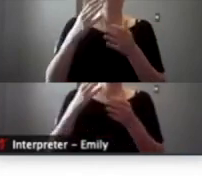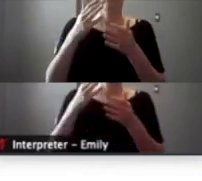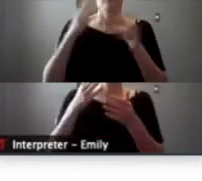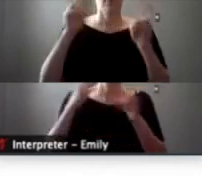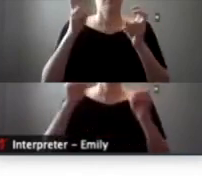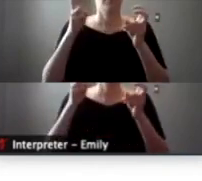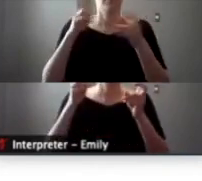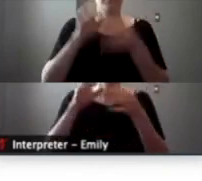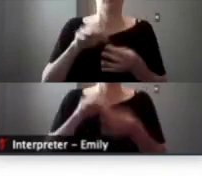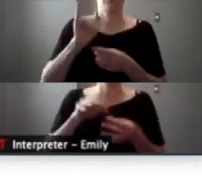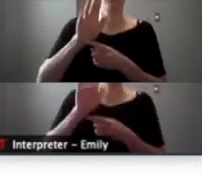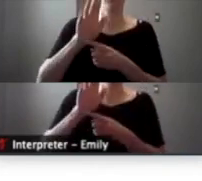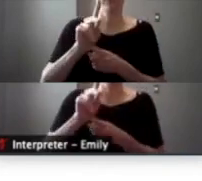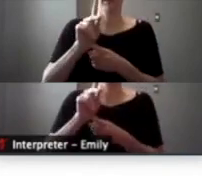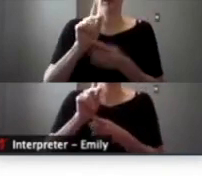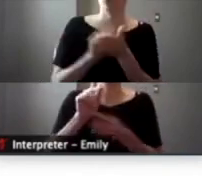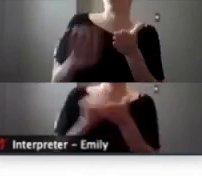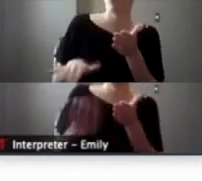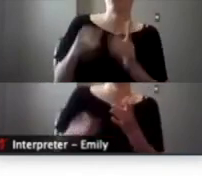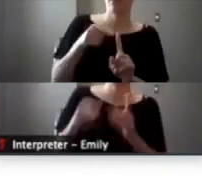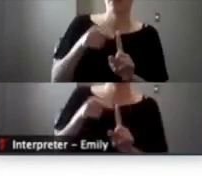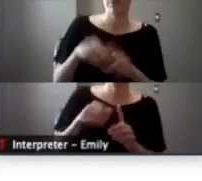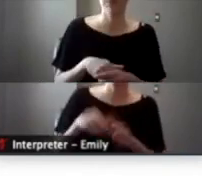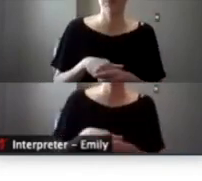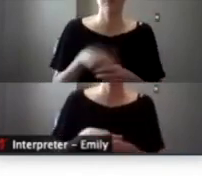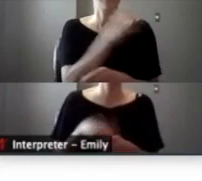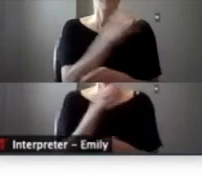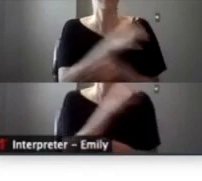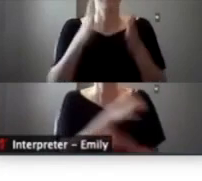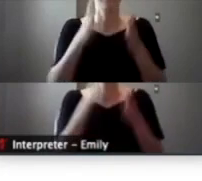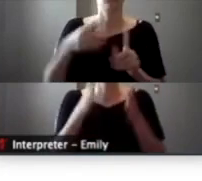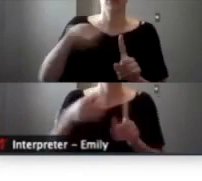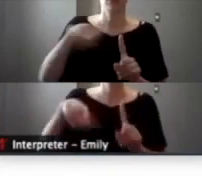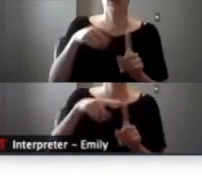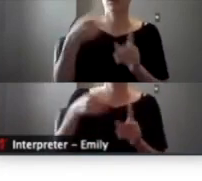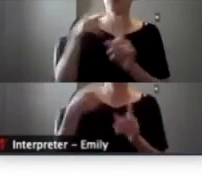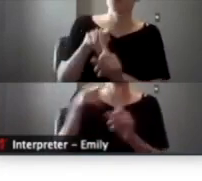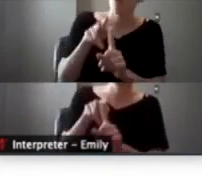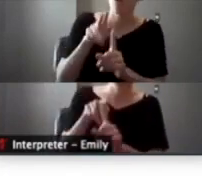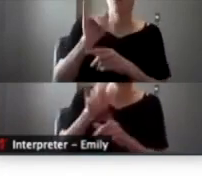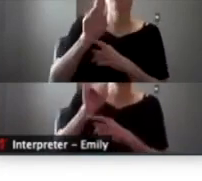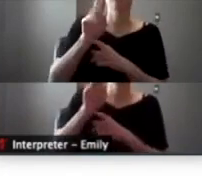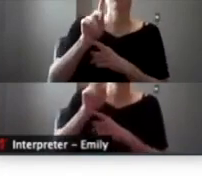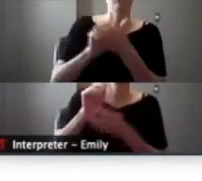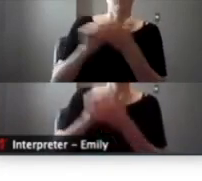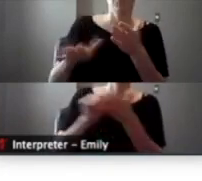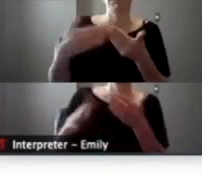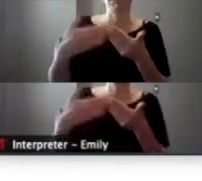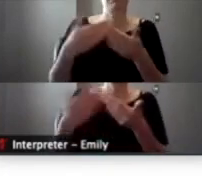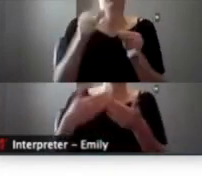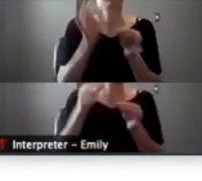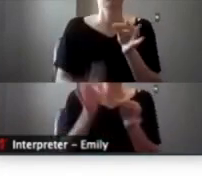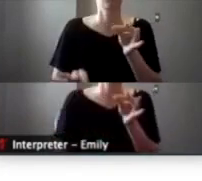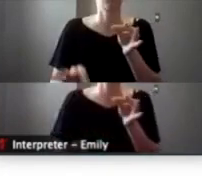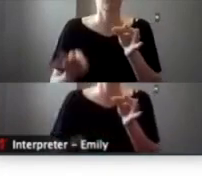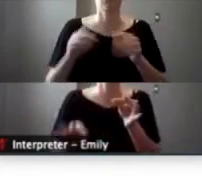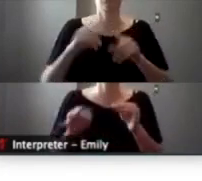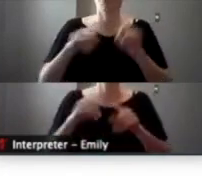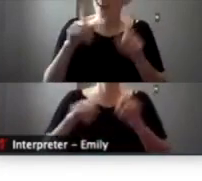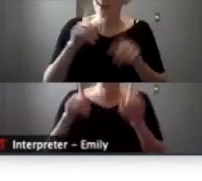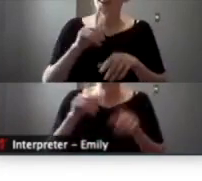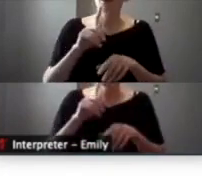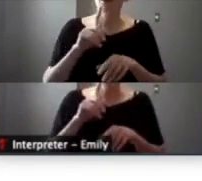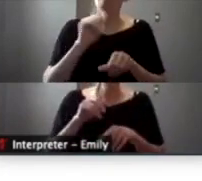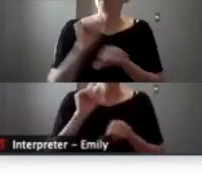While clinicians may perceive IUD removal to be a relatively simple procedure, the reality is there are